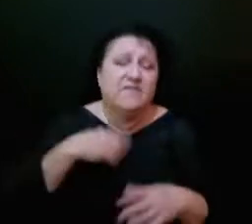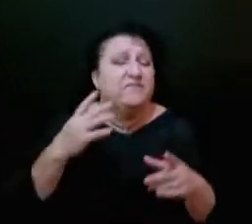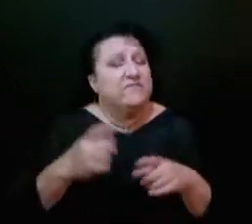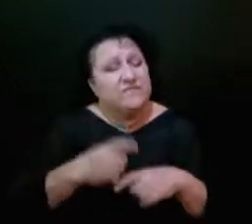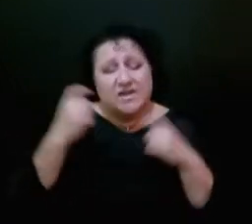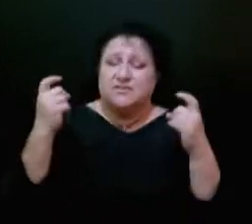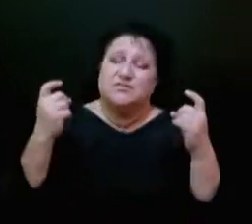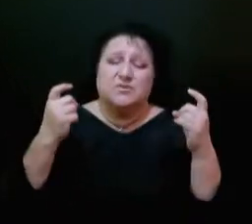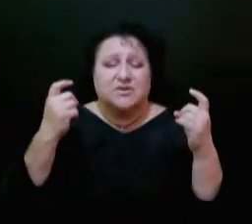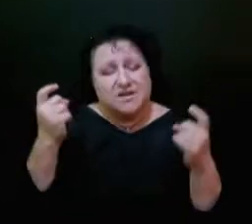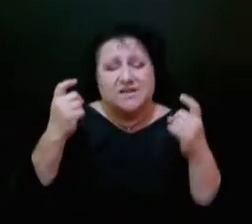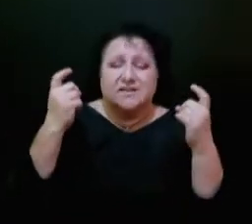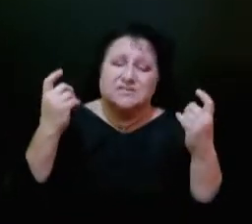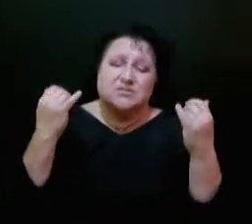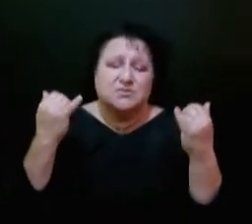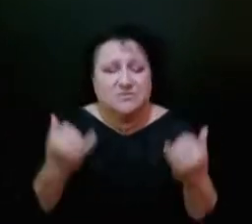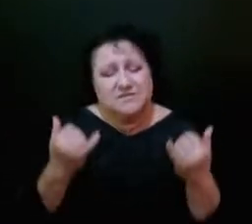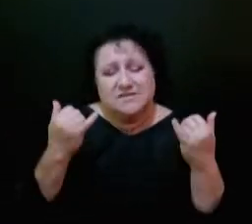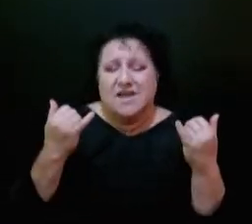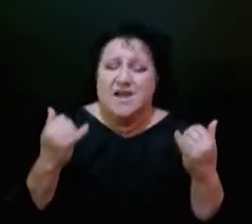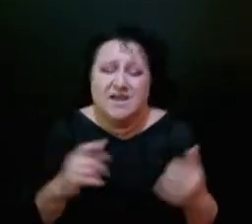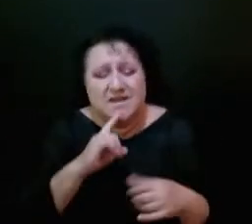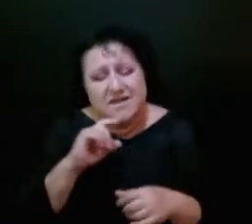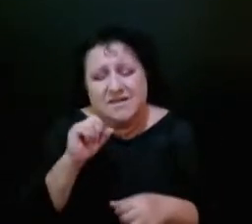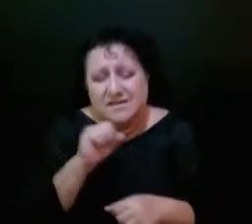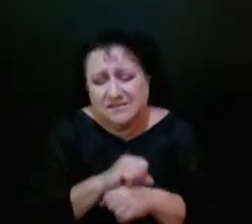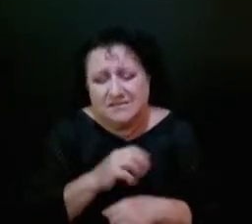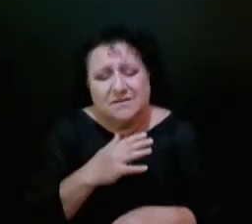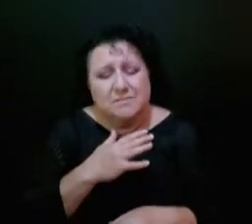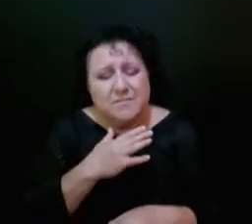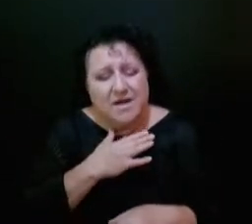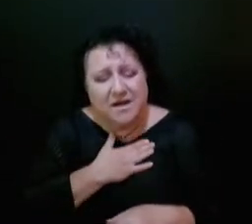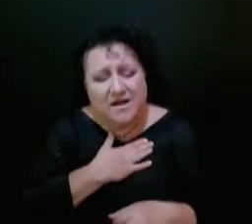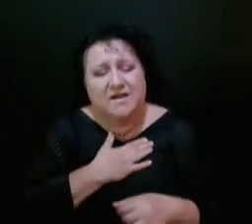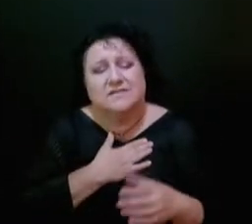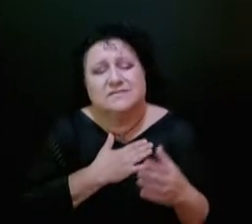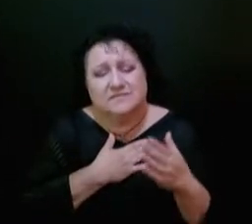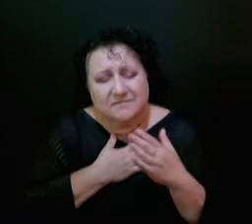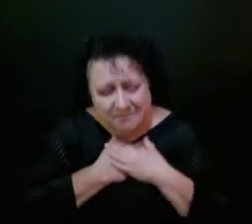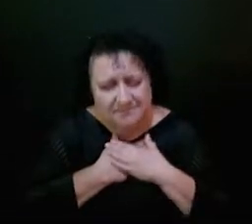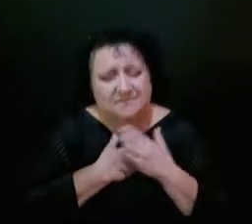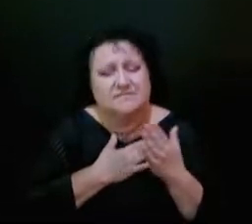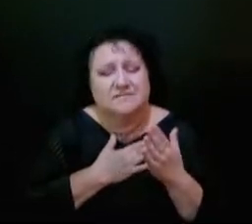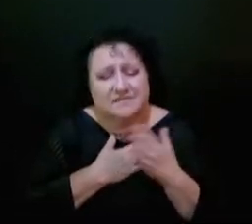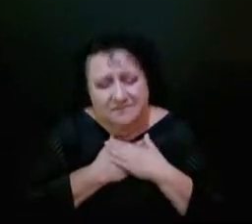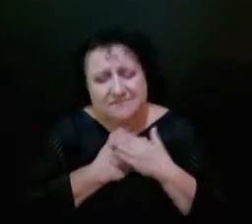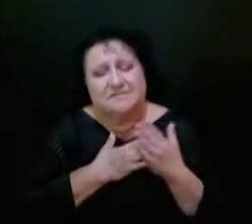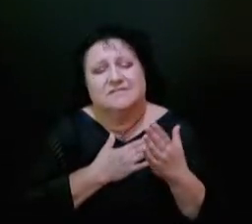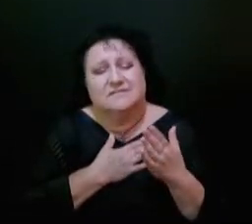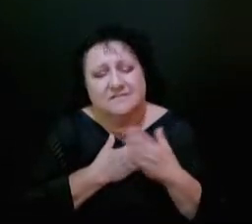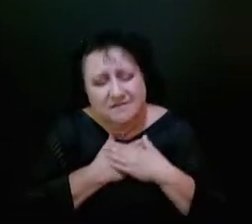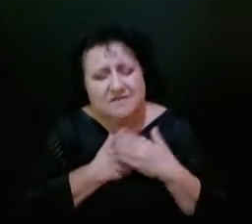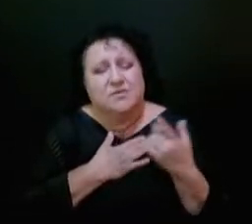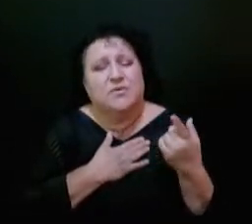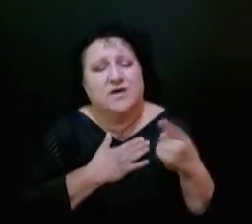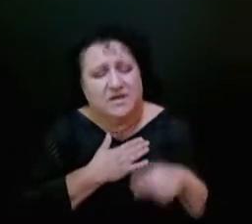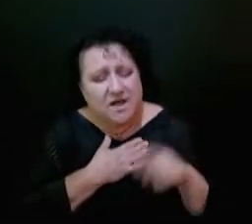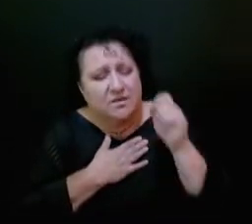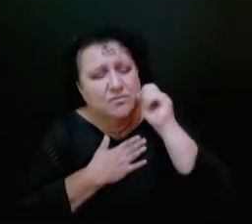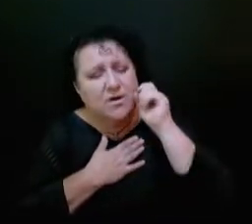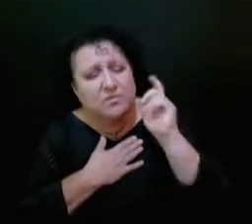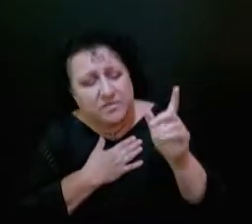Victory today is mine." I ain't gonna sing the verse. Okay. "When I woke this